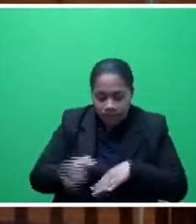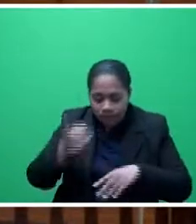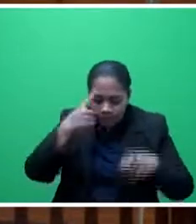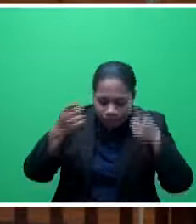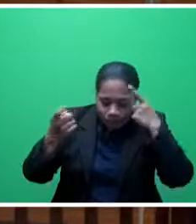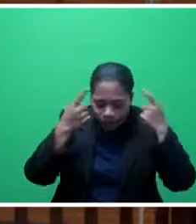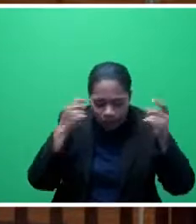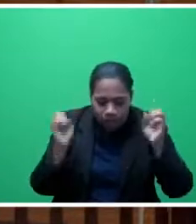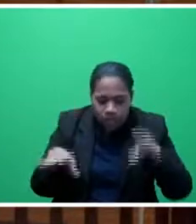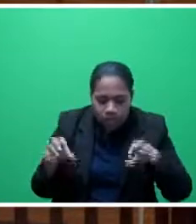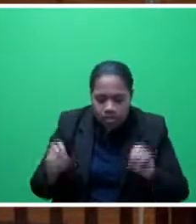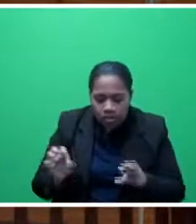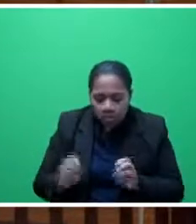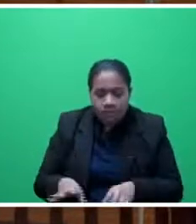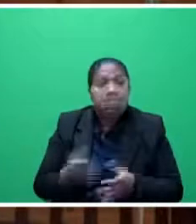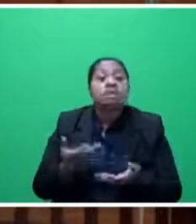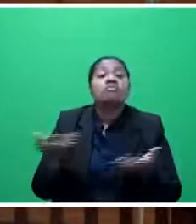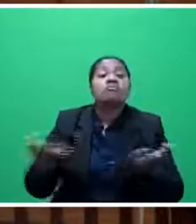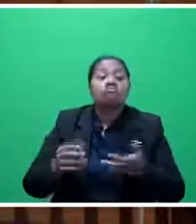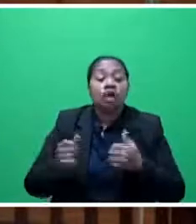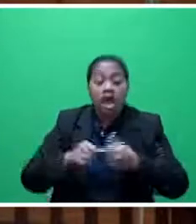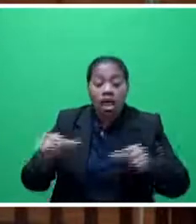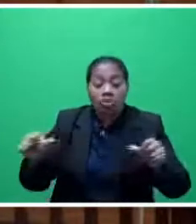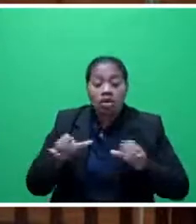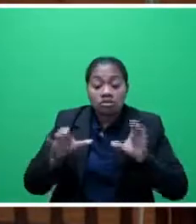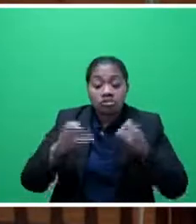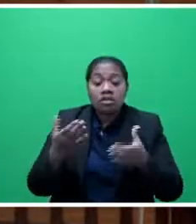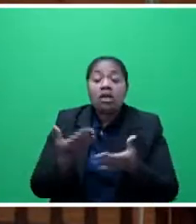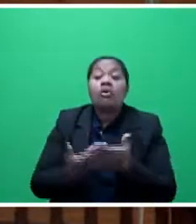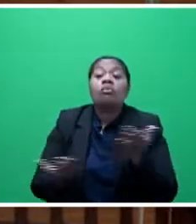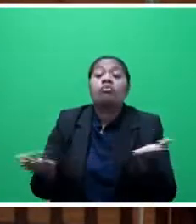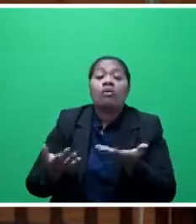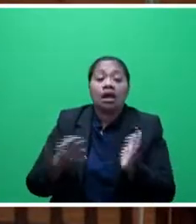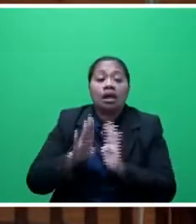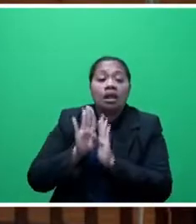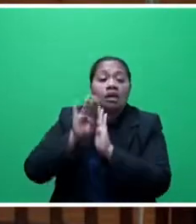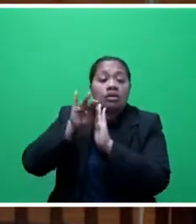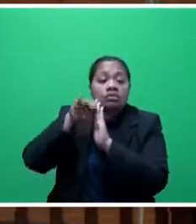we in the agricultural sector? We're going down and down and down.